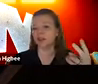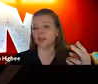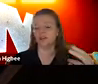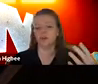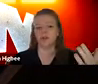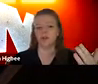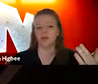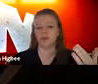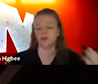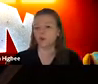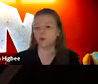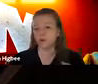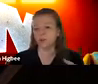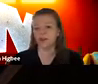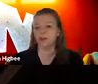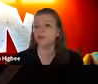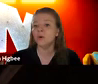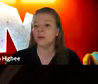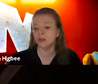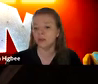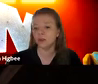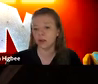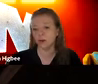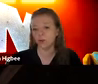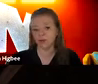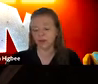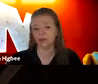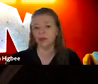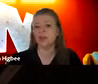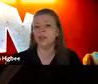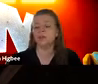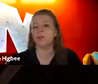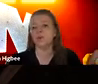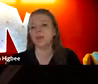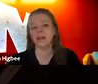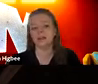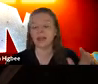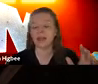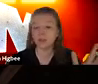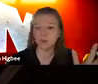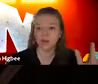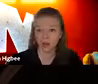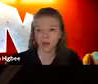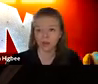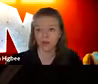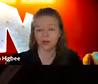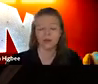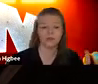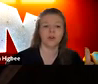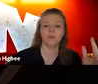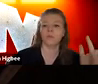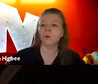or satellite so that the viewer on the other side has no idea that a network went down, but when we have everybody coming